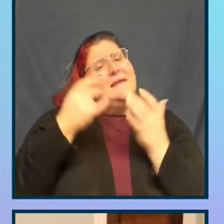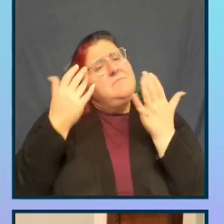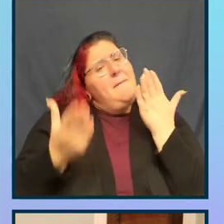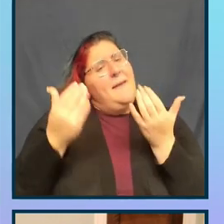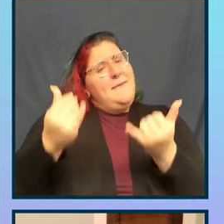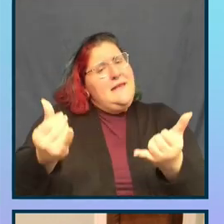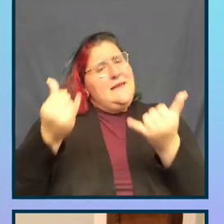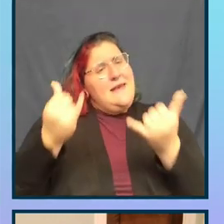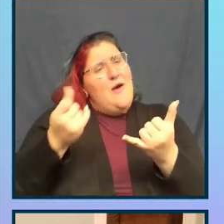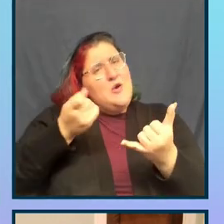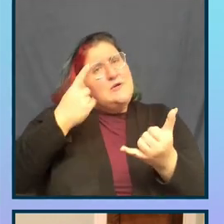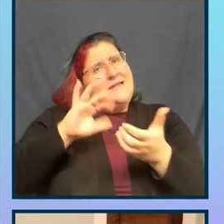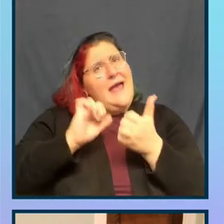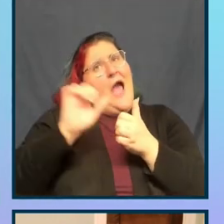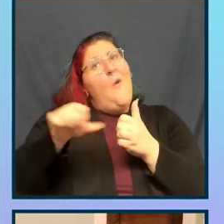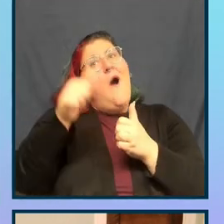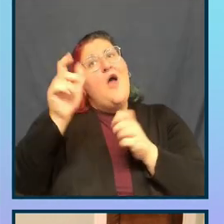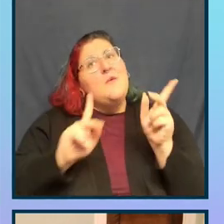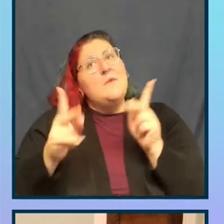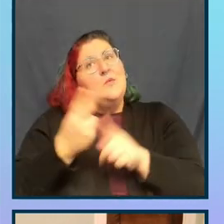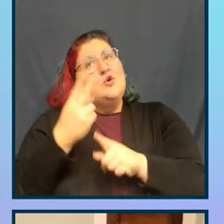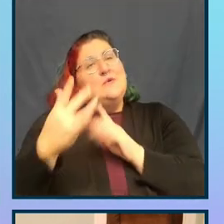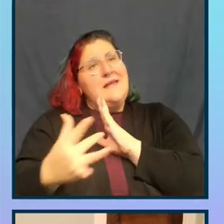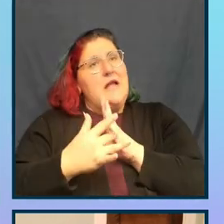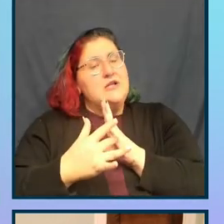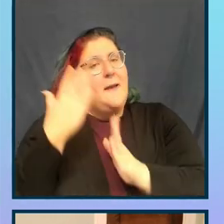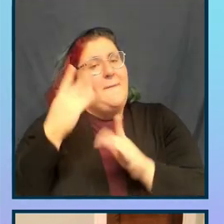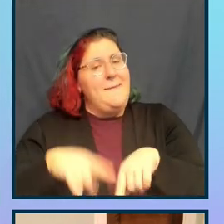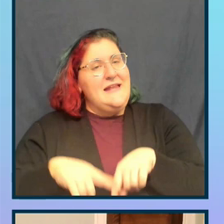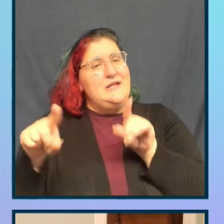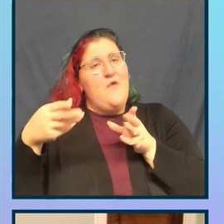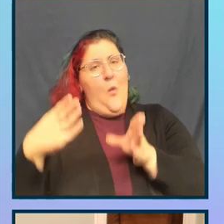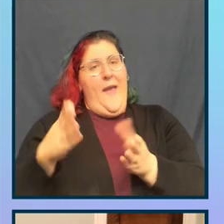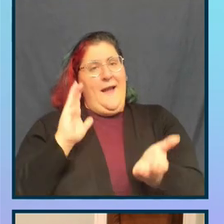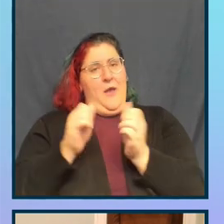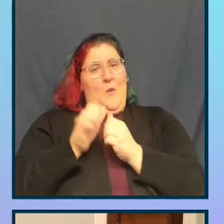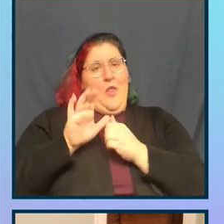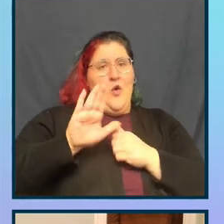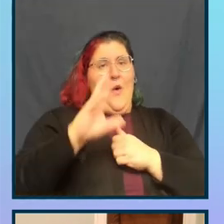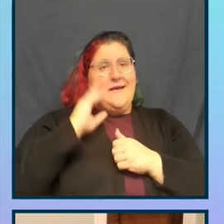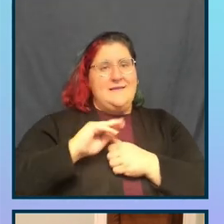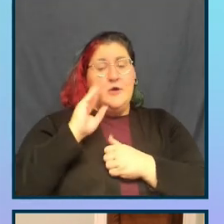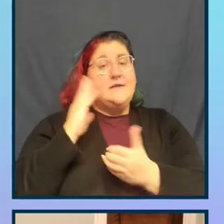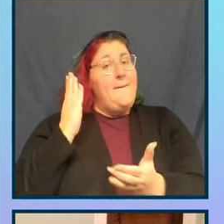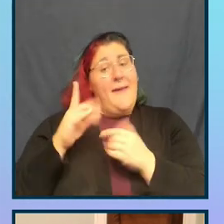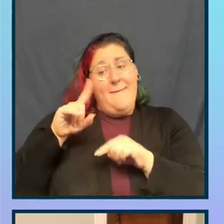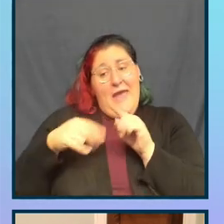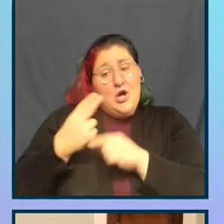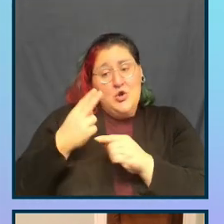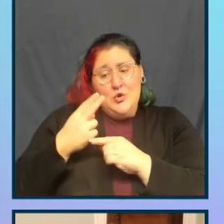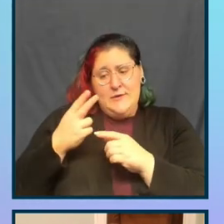technology differently from you, how not everyone can interpret visual or audible meaning. Maybe someone needs a screen